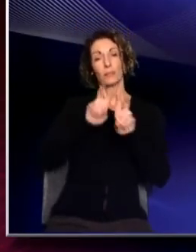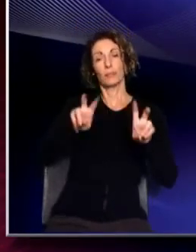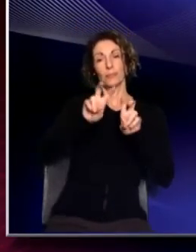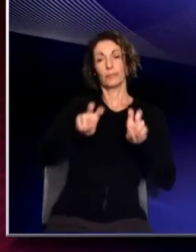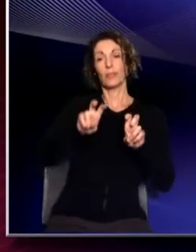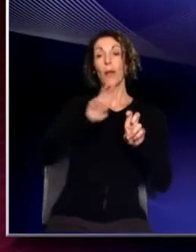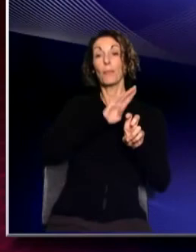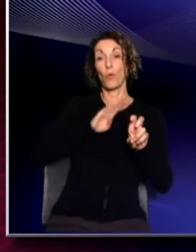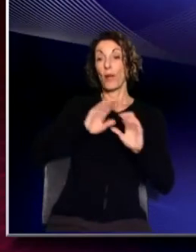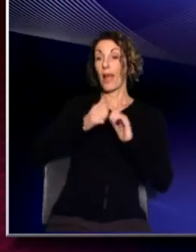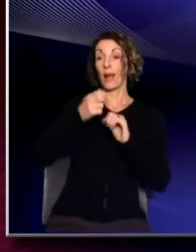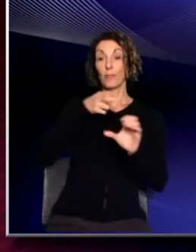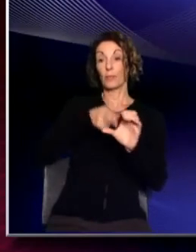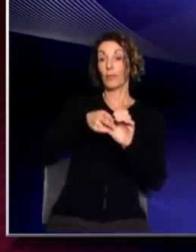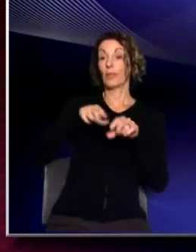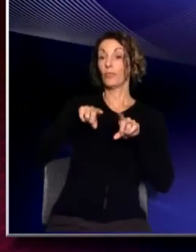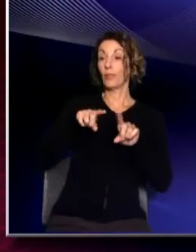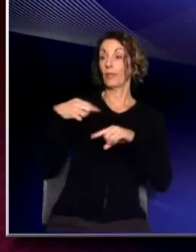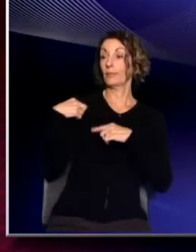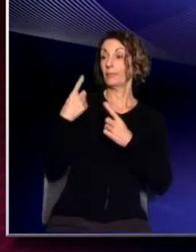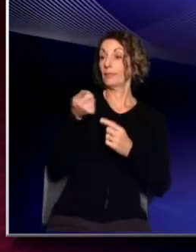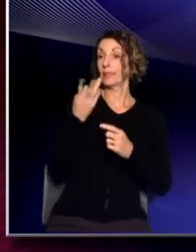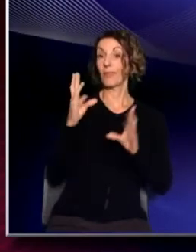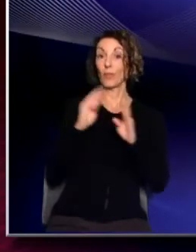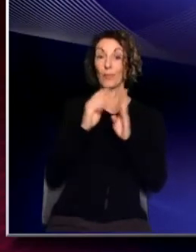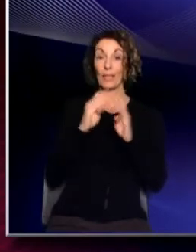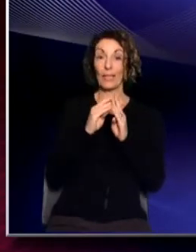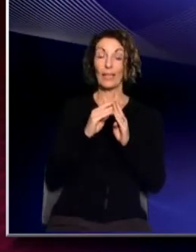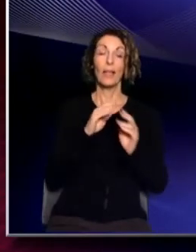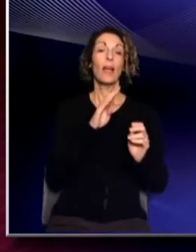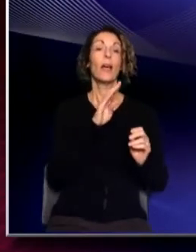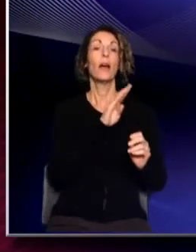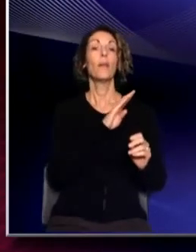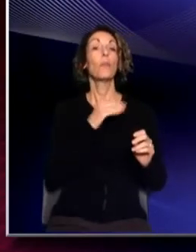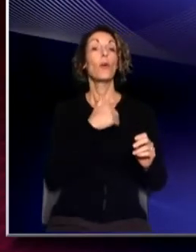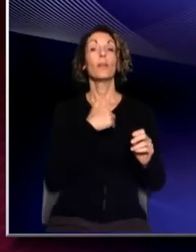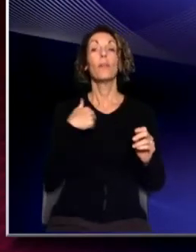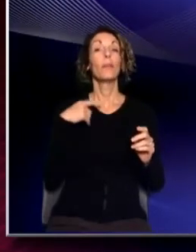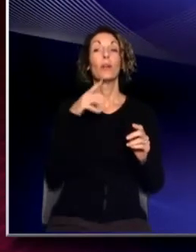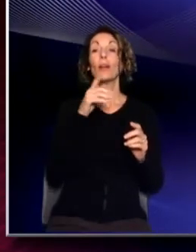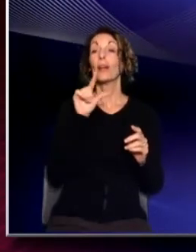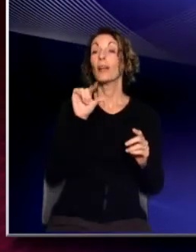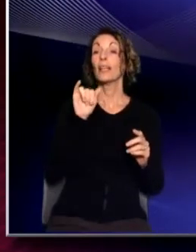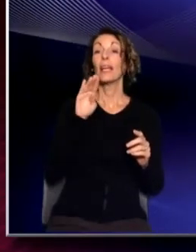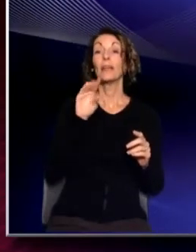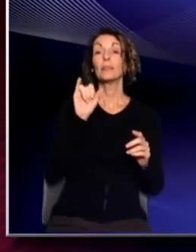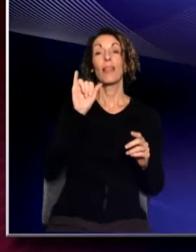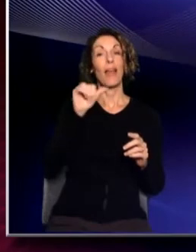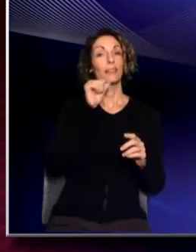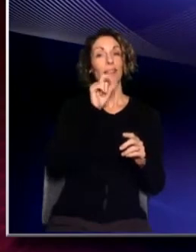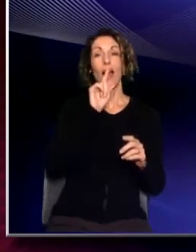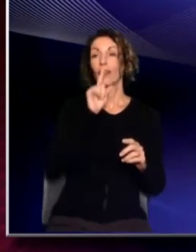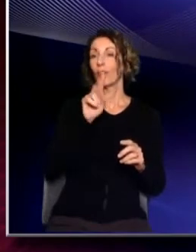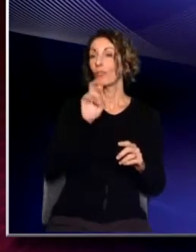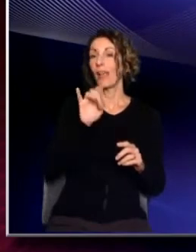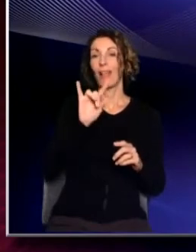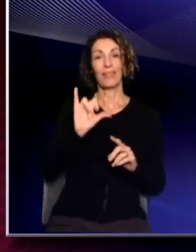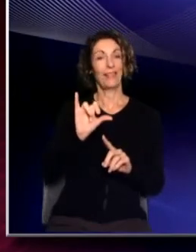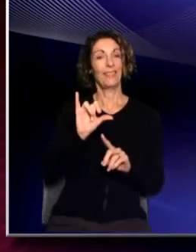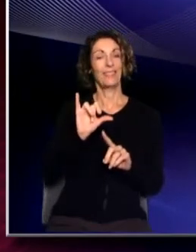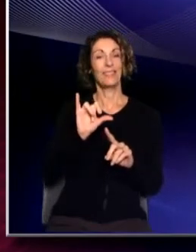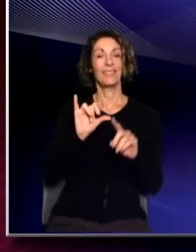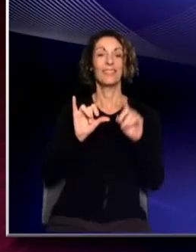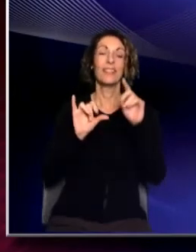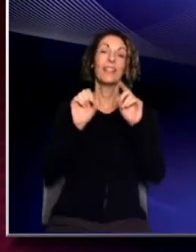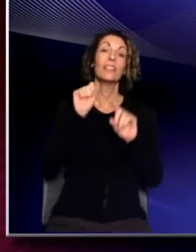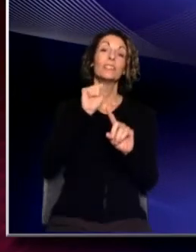cycles, board member Gibbs, that hasn't been the reality. And so,